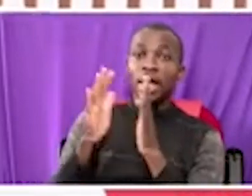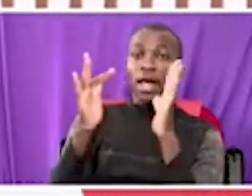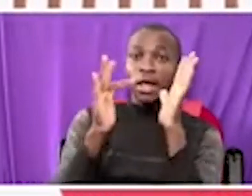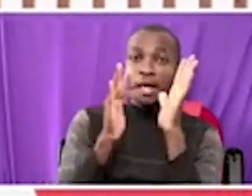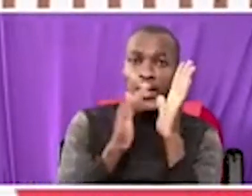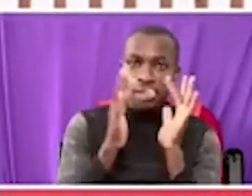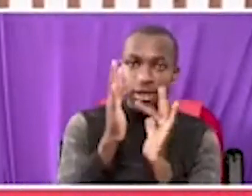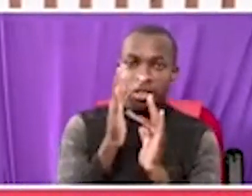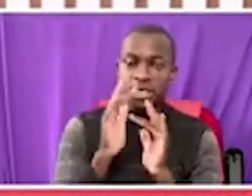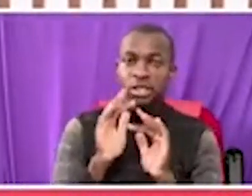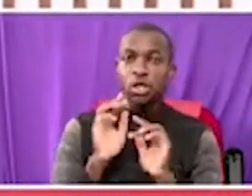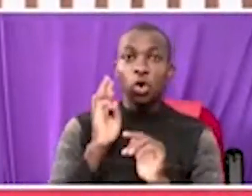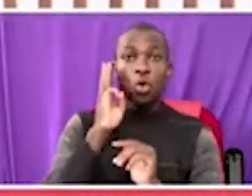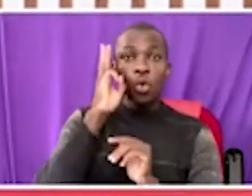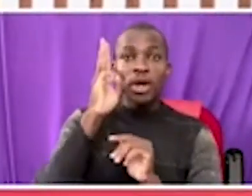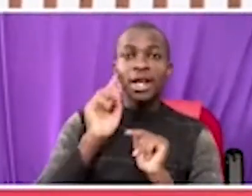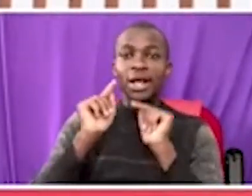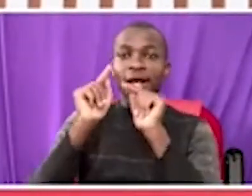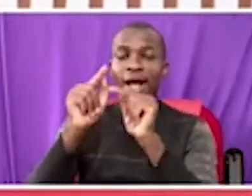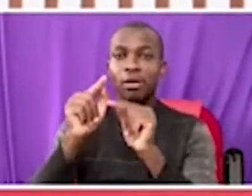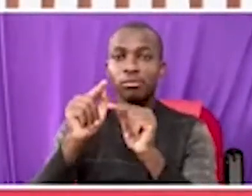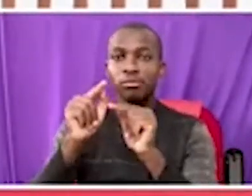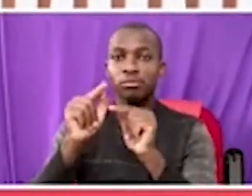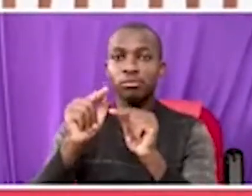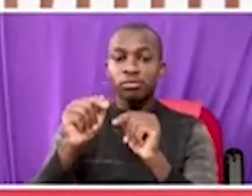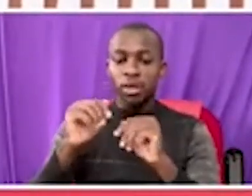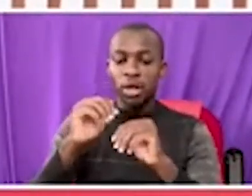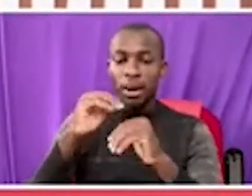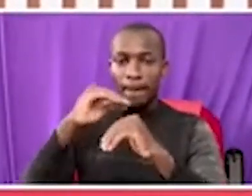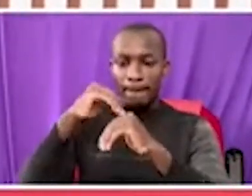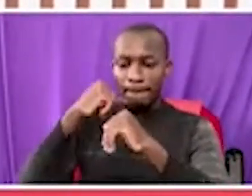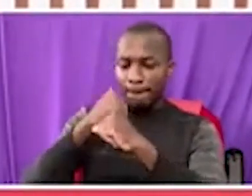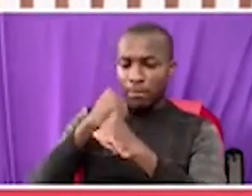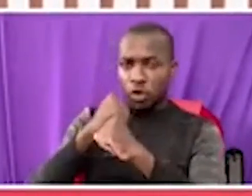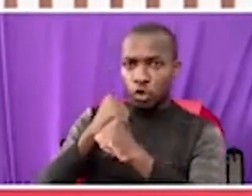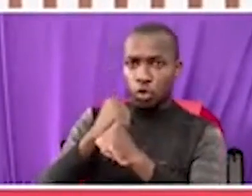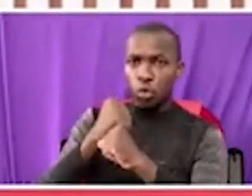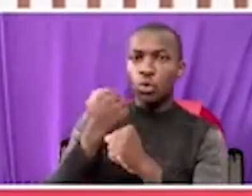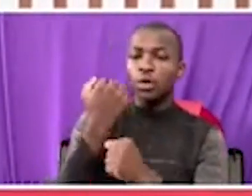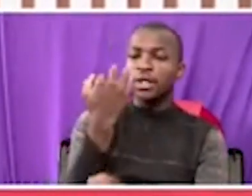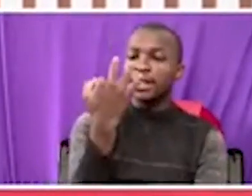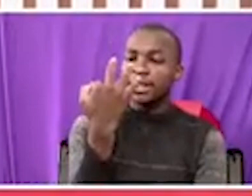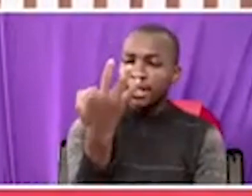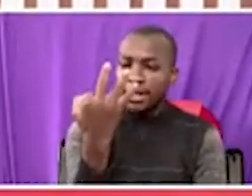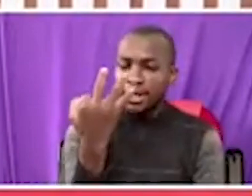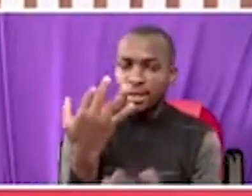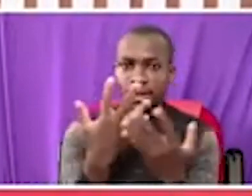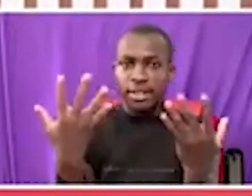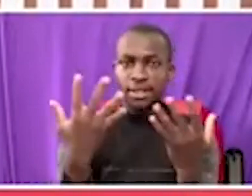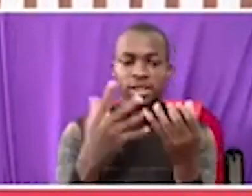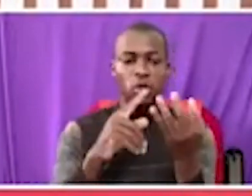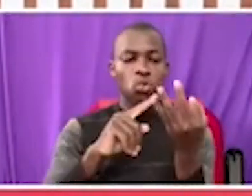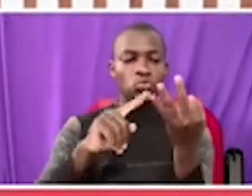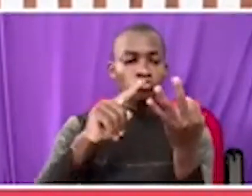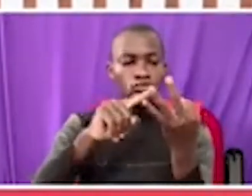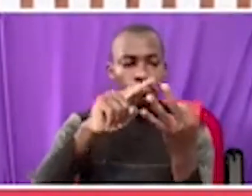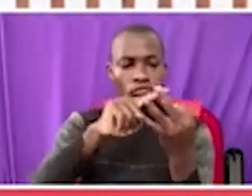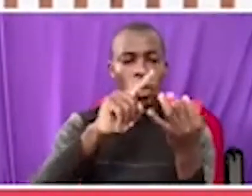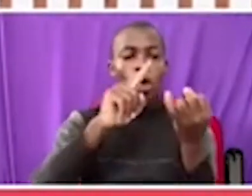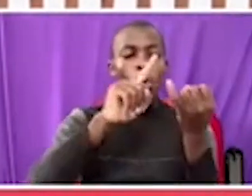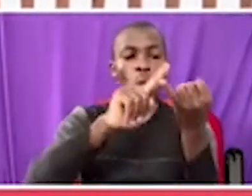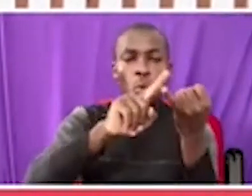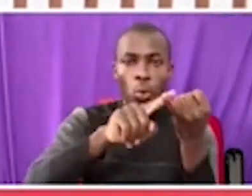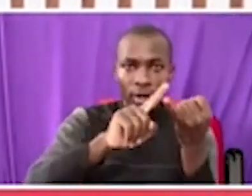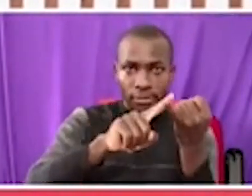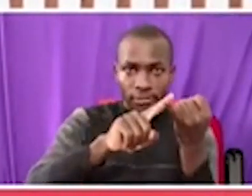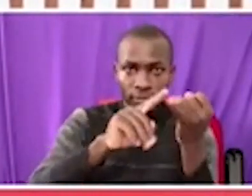Jesus will fix our brokenness by doing three specific things. The first one is this: Jesus